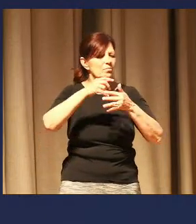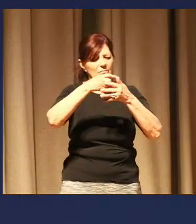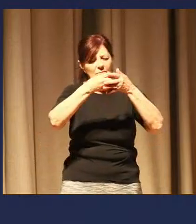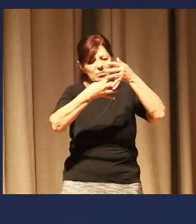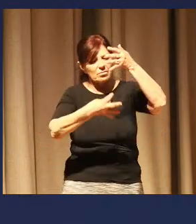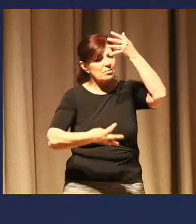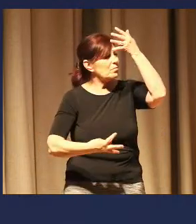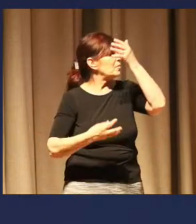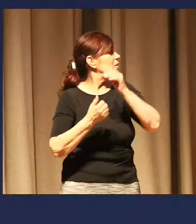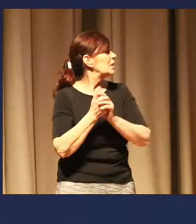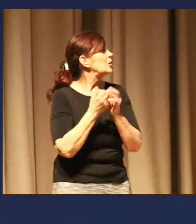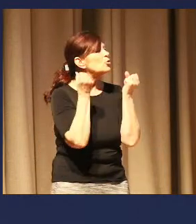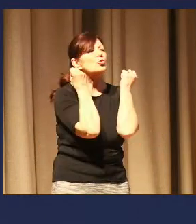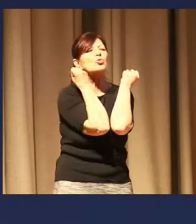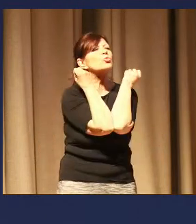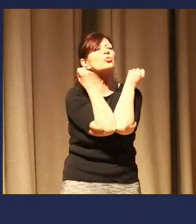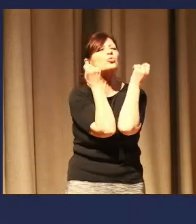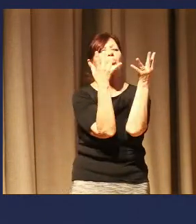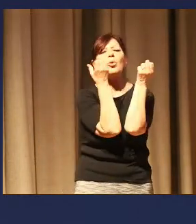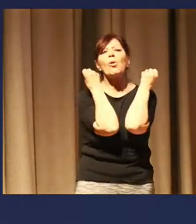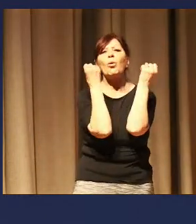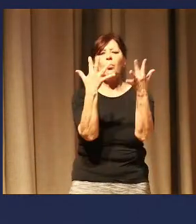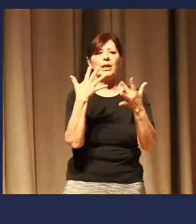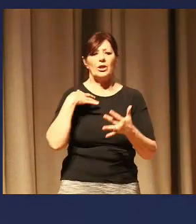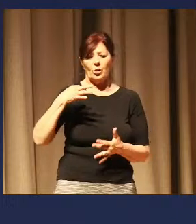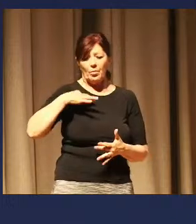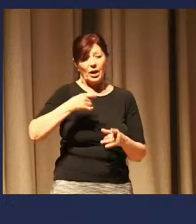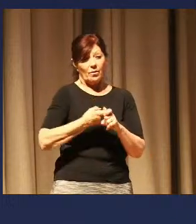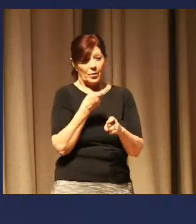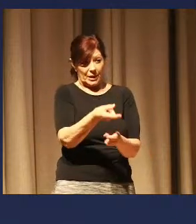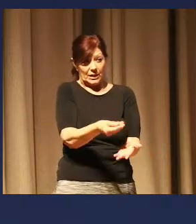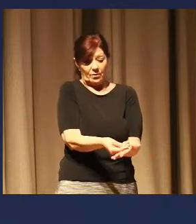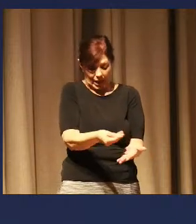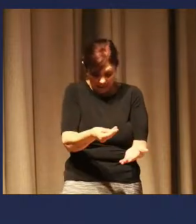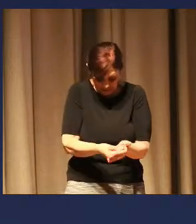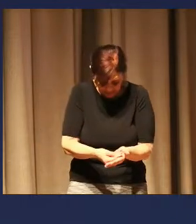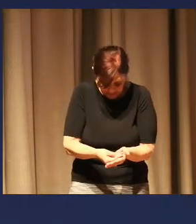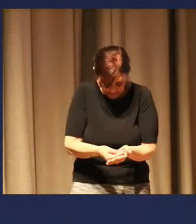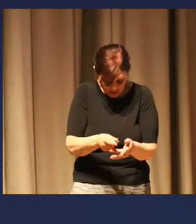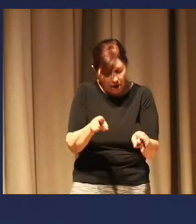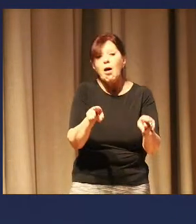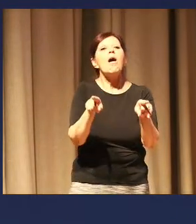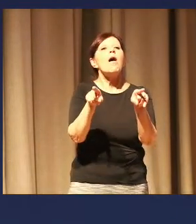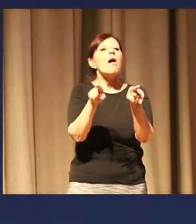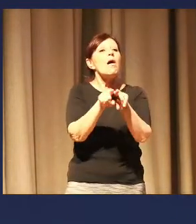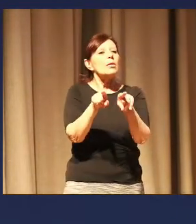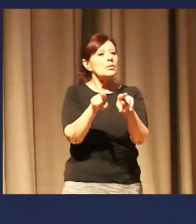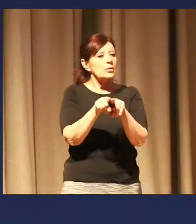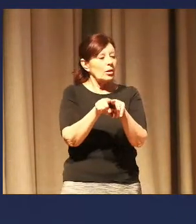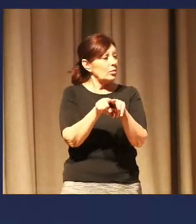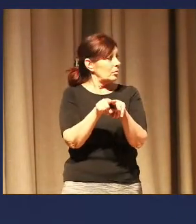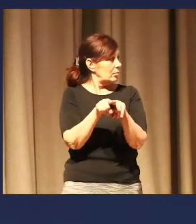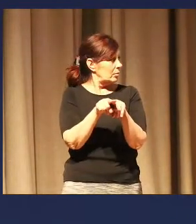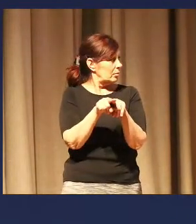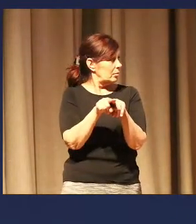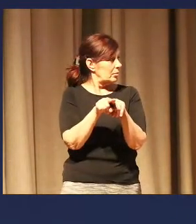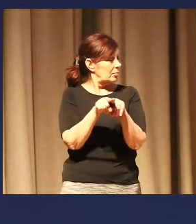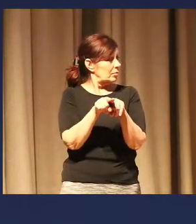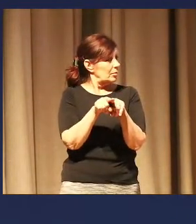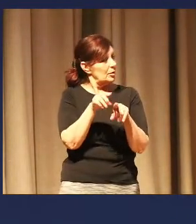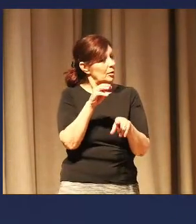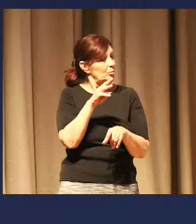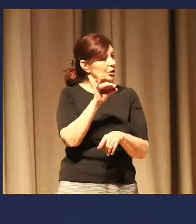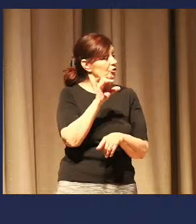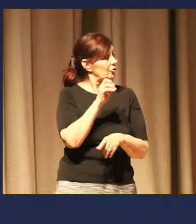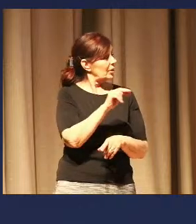Archaeological Site, and so many more are benefiting from this funding. In addition, as noted by Mr.